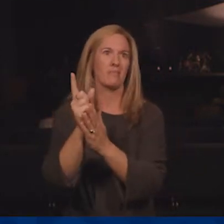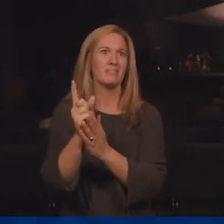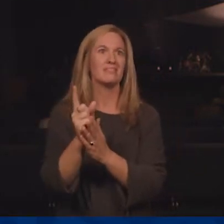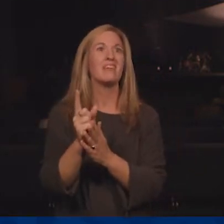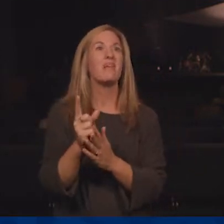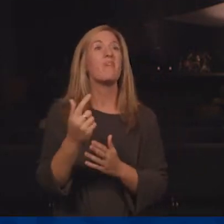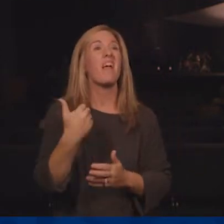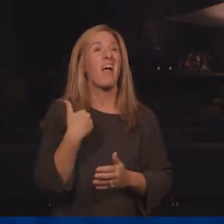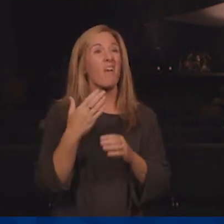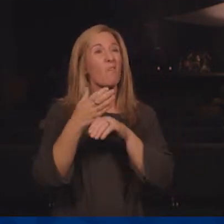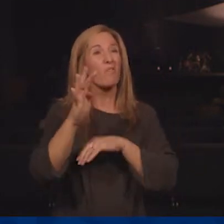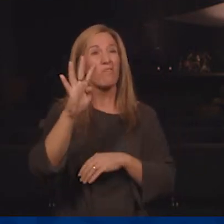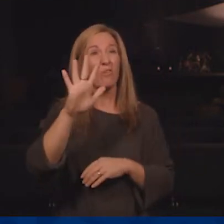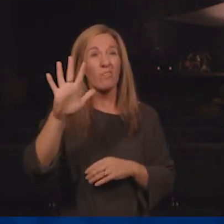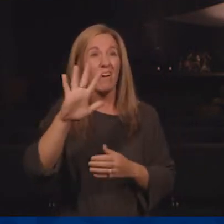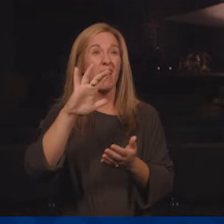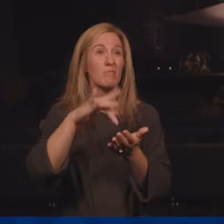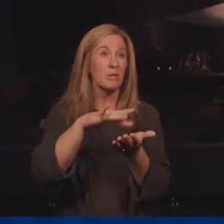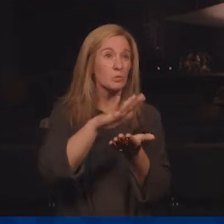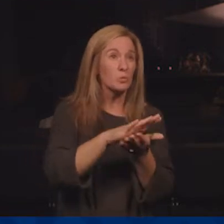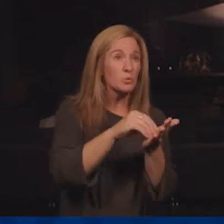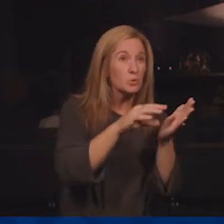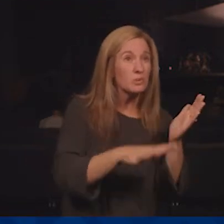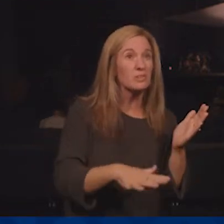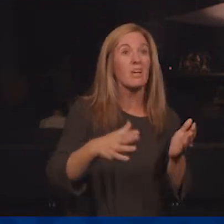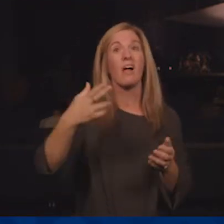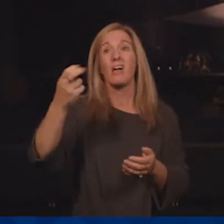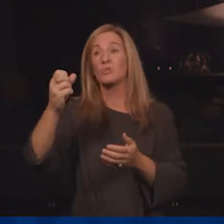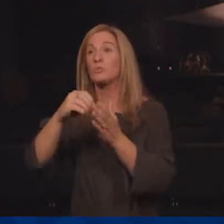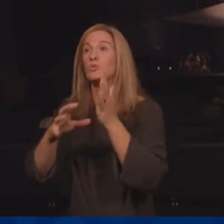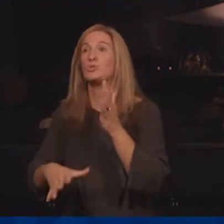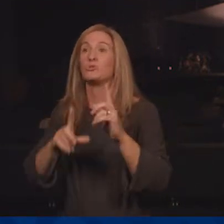schoolers respond to the gospel and give their lives to Jesus.